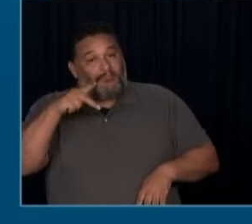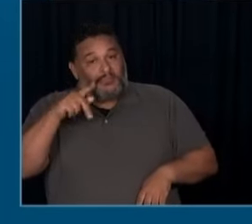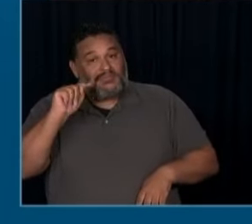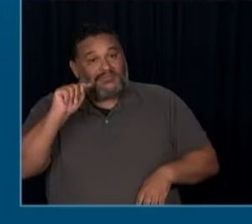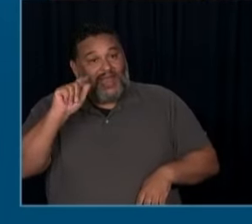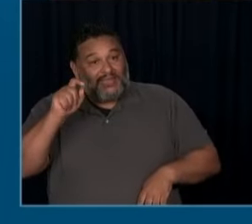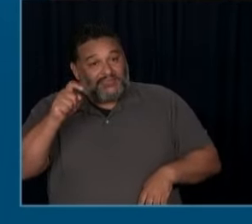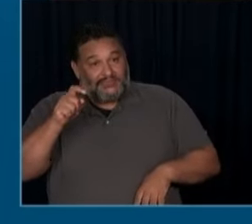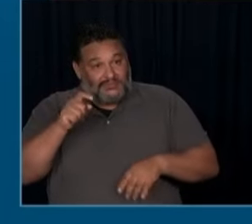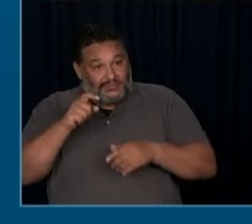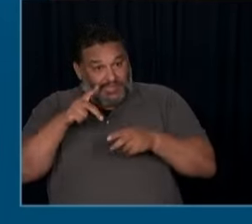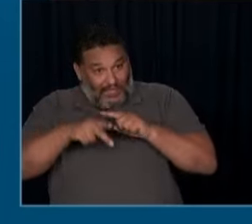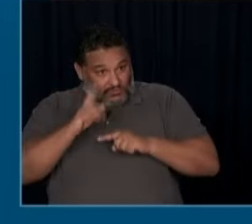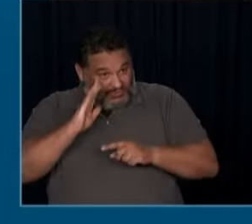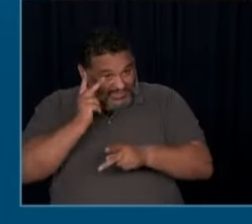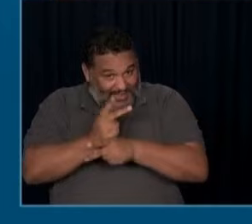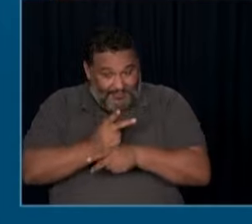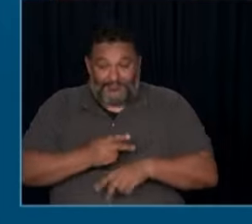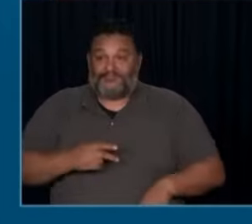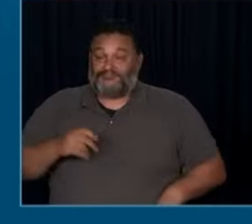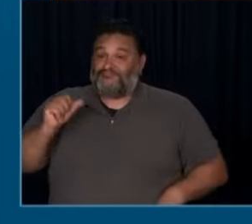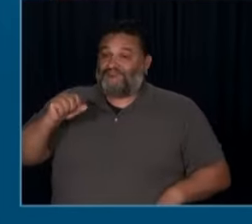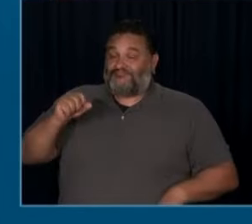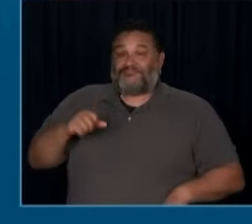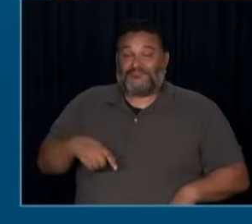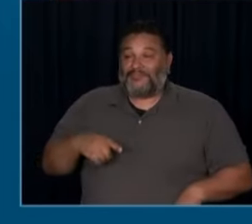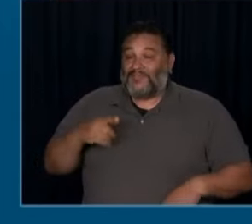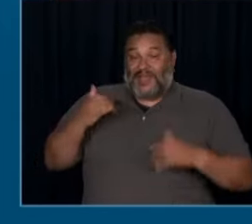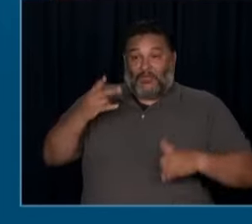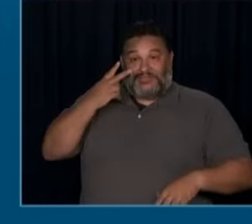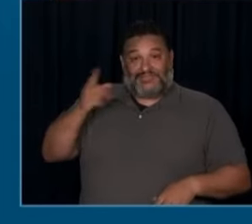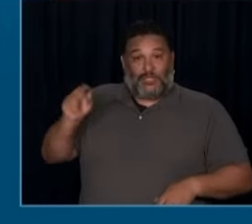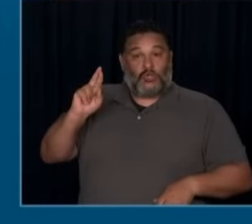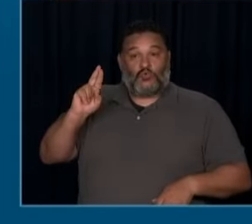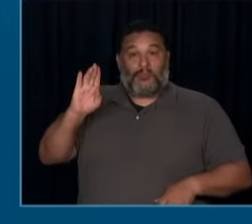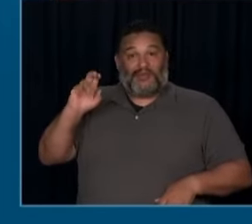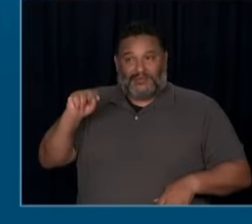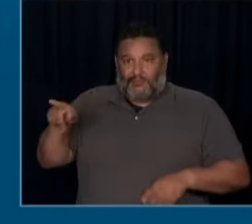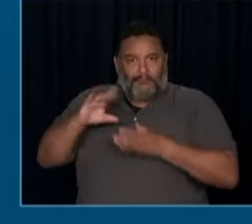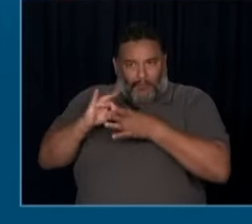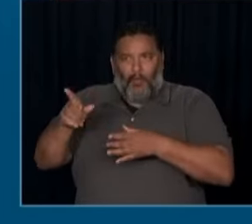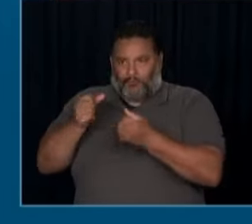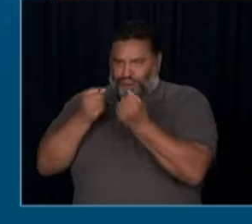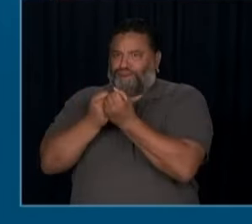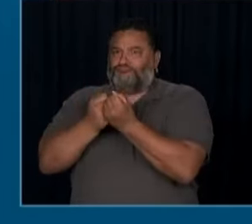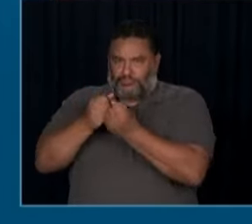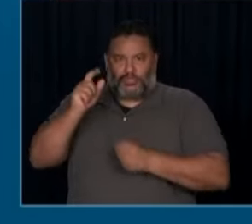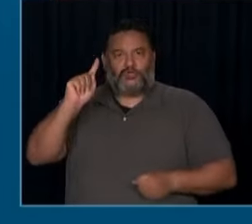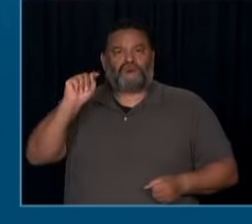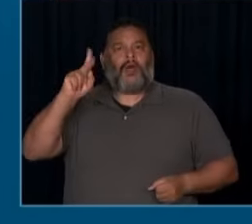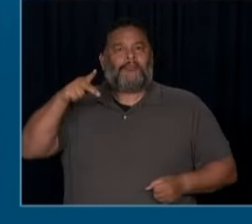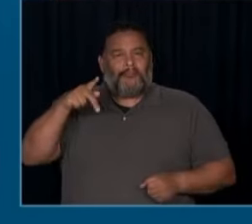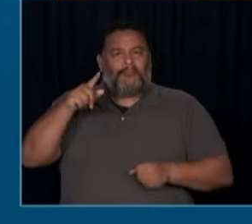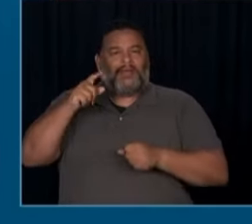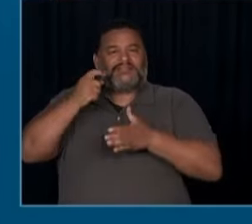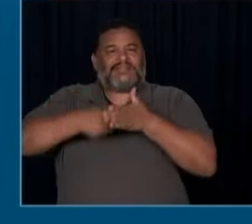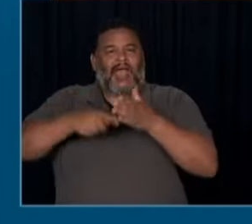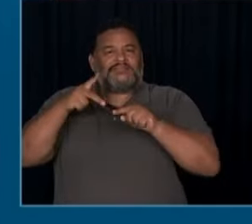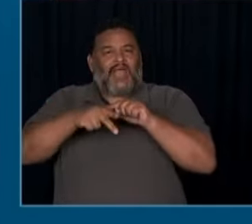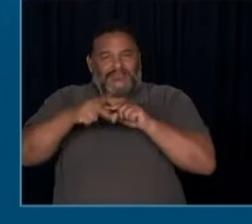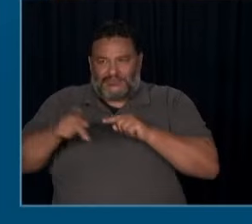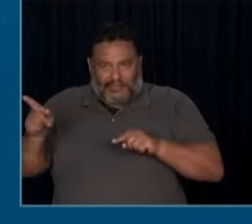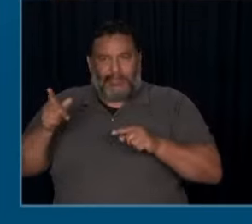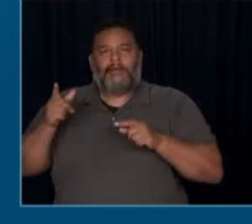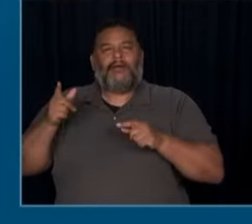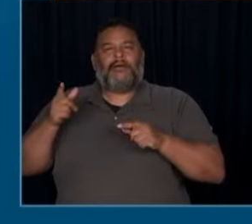way, you're about to see the extreme makeover version of Ruben. He's going to say he's now for the Trump tax cuts when he's been against them. We're not only going to